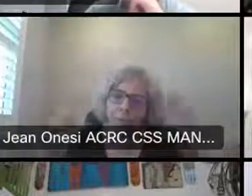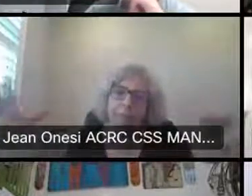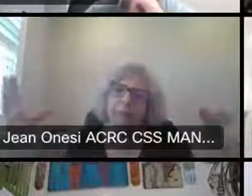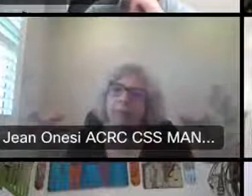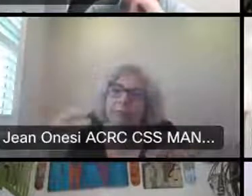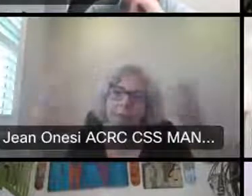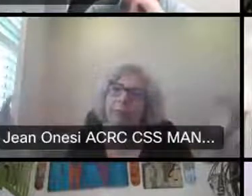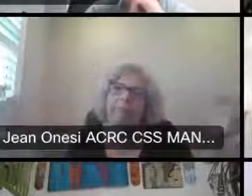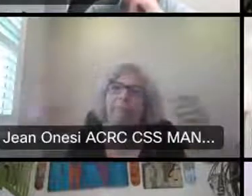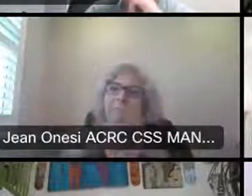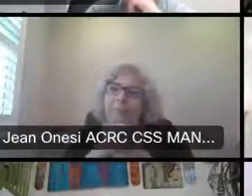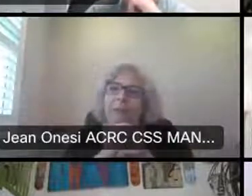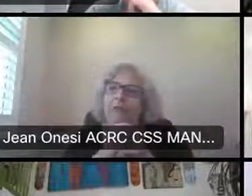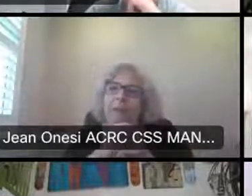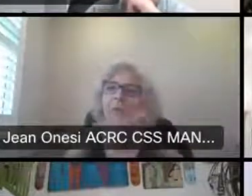with